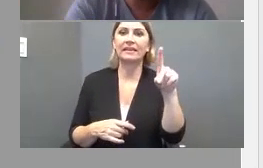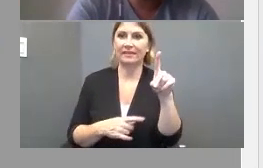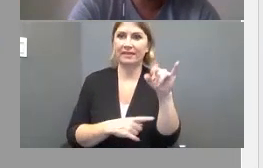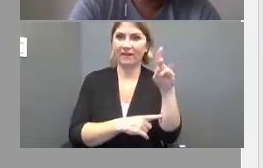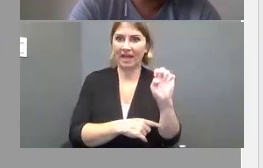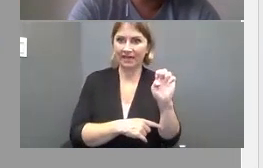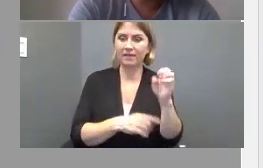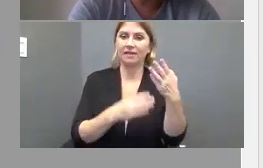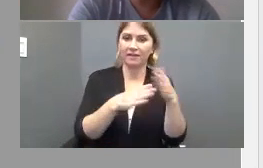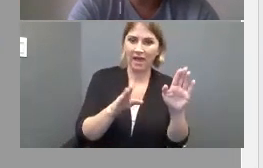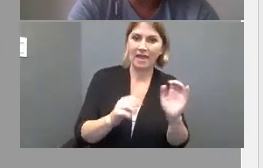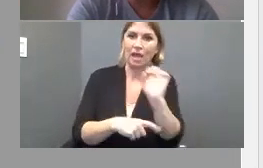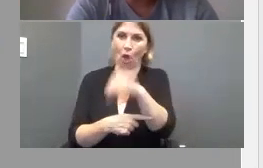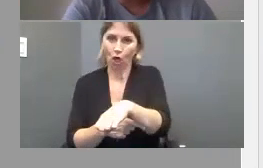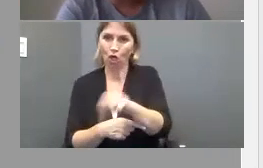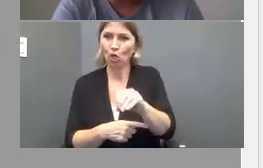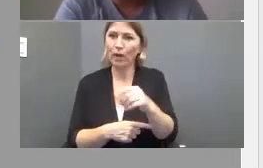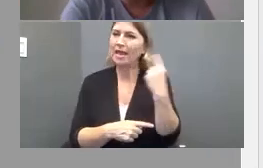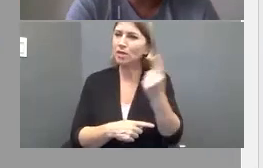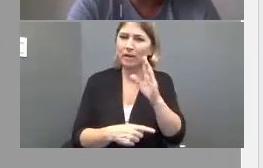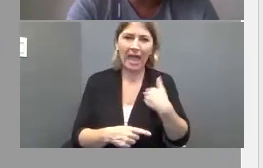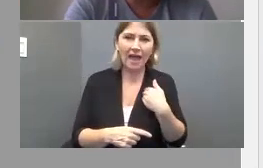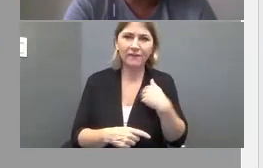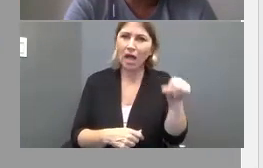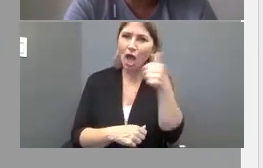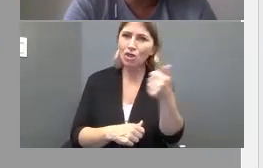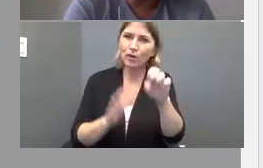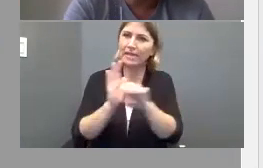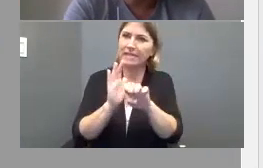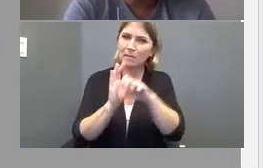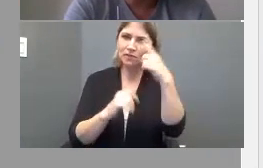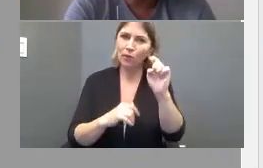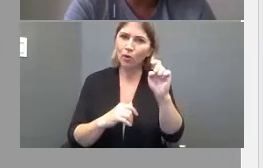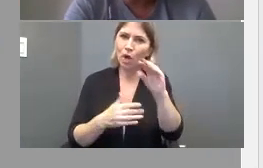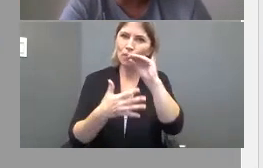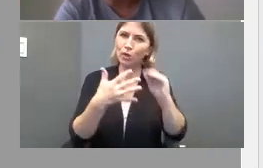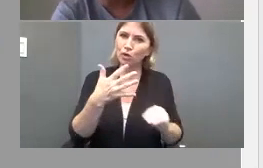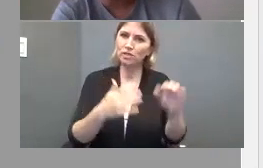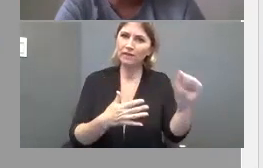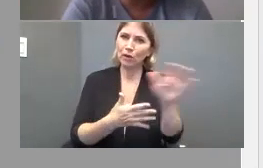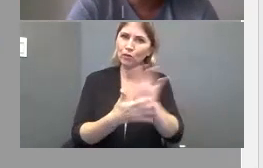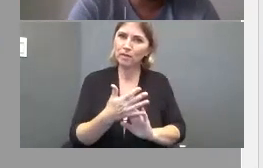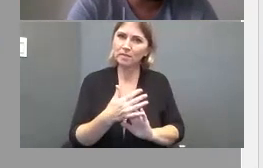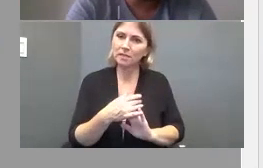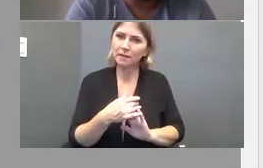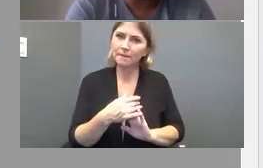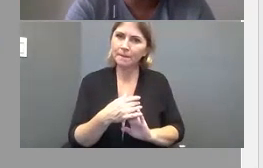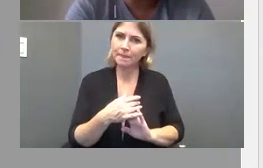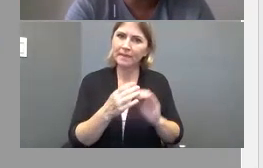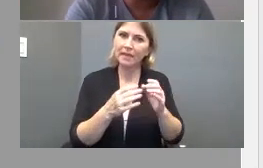right? Does anybody have any other examples of recursive algorithms except merge sort and binary